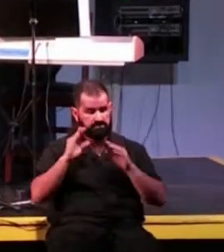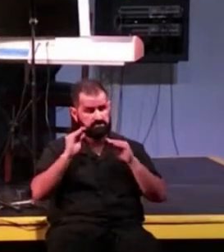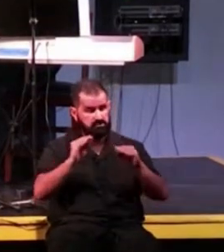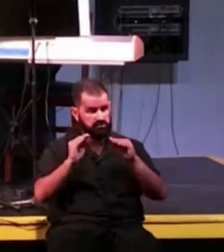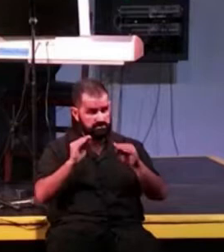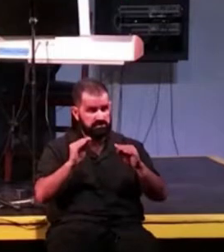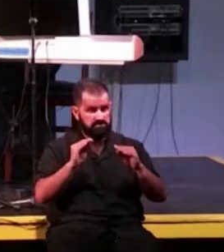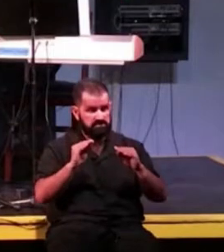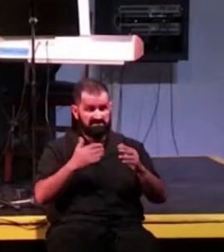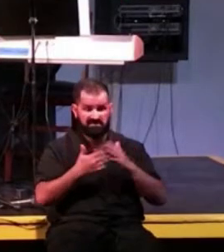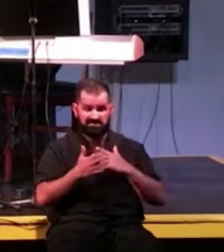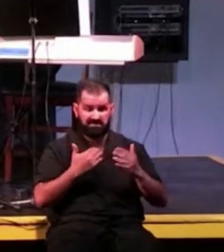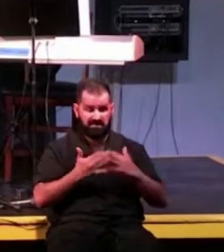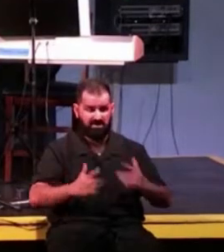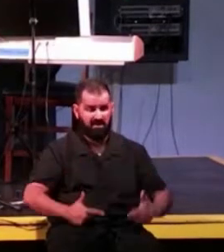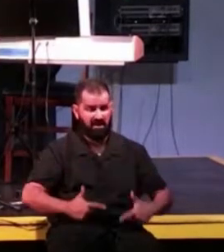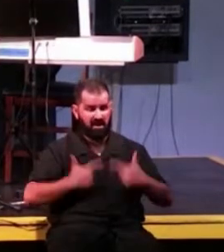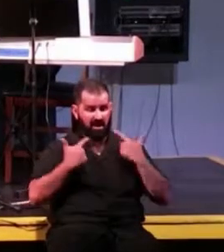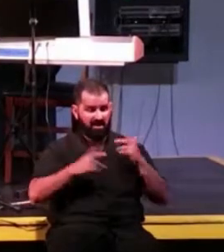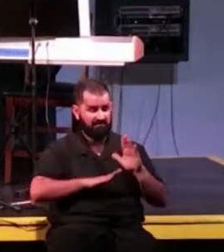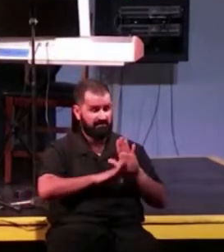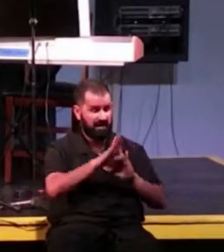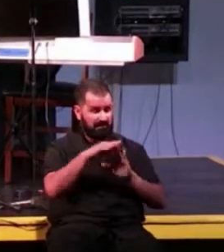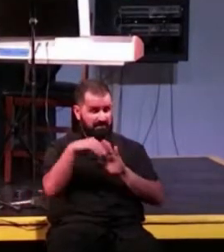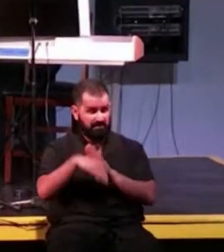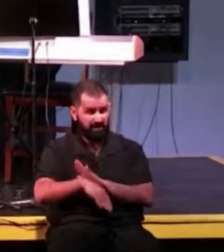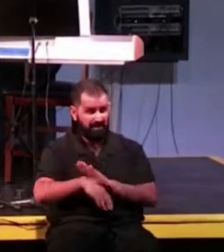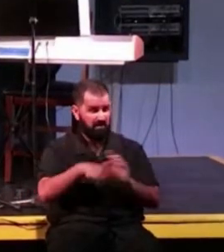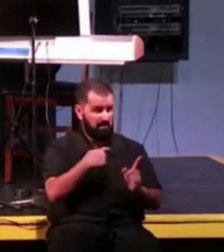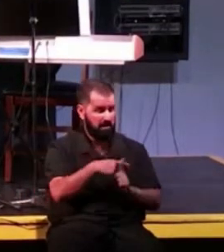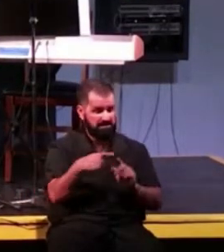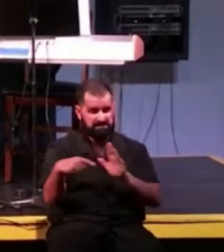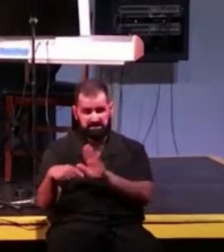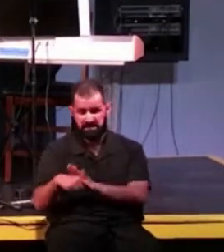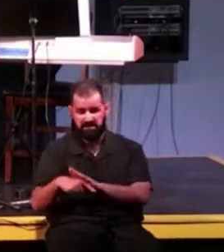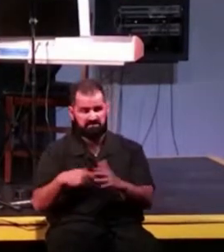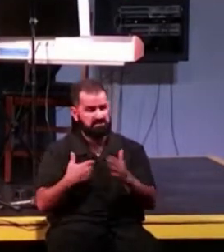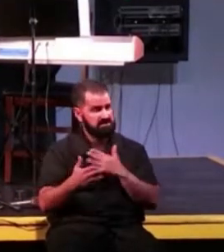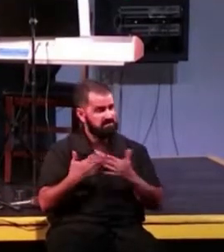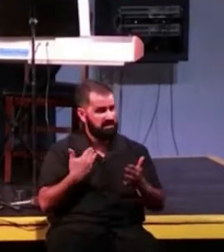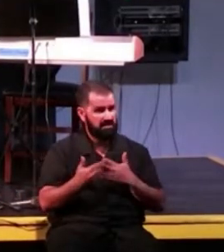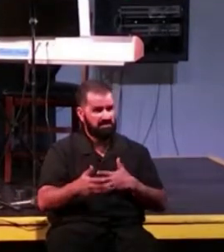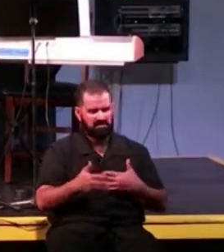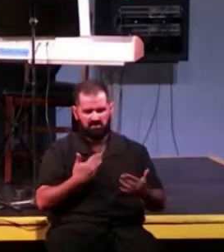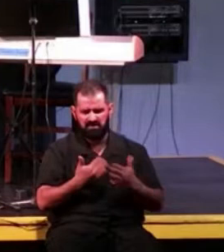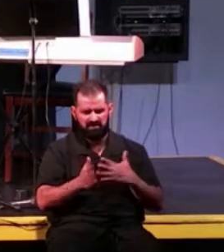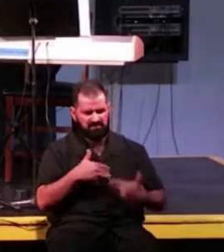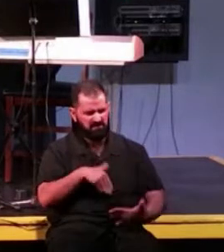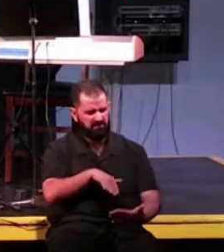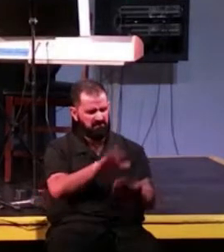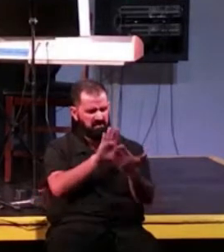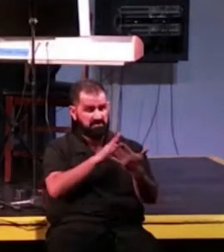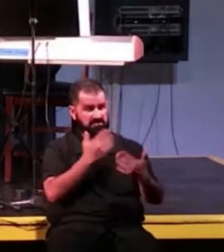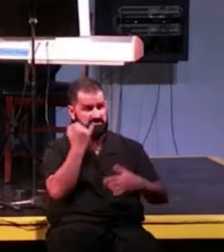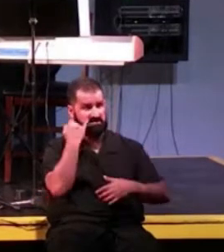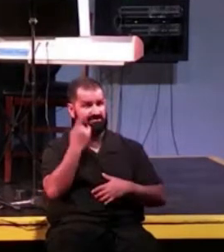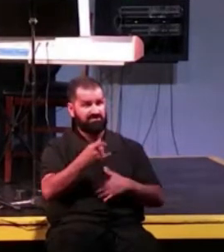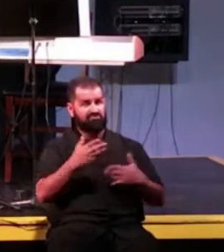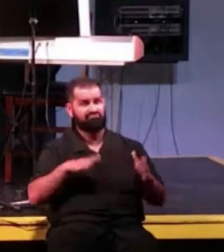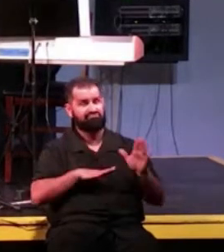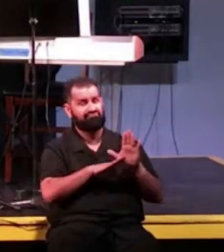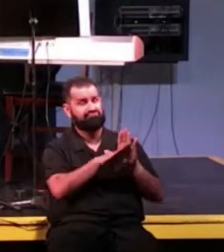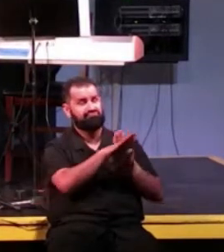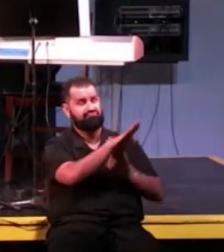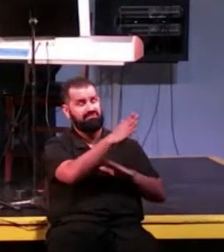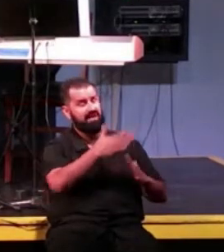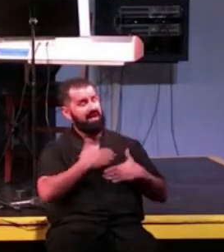that through the ups and downs of life, through the good and through the bad, whatever you go through, if you're in an up happy moment,